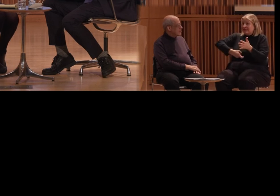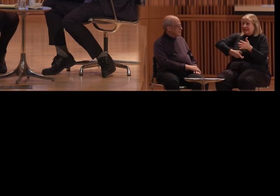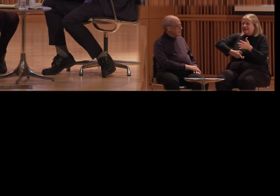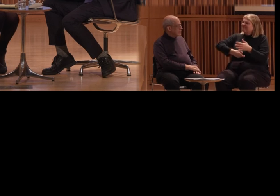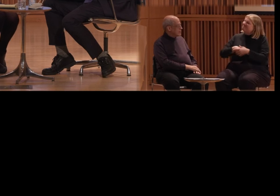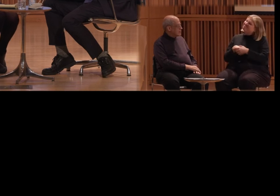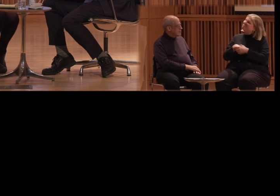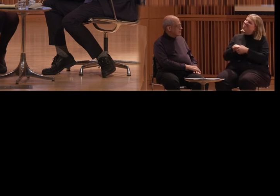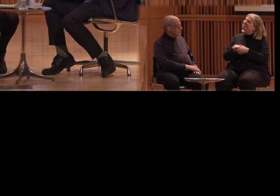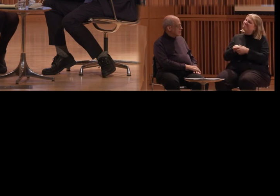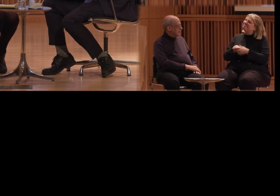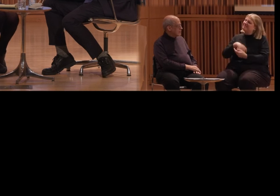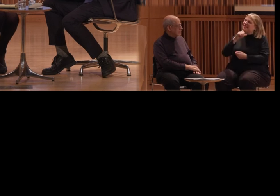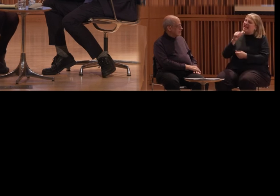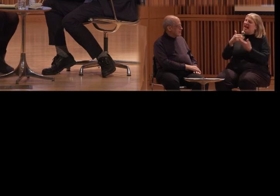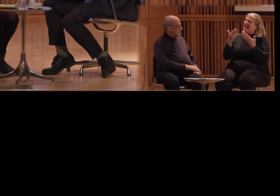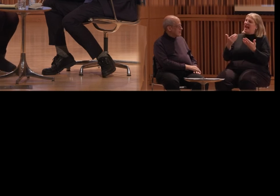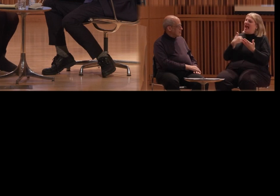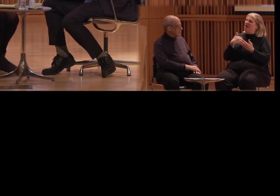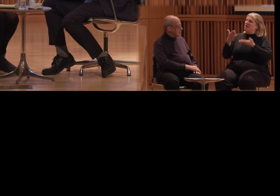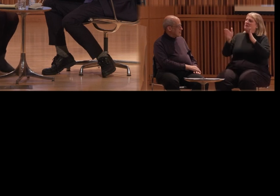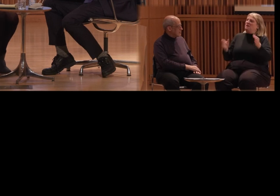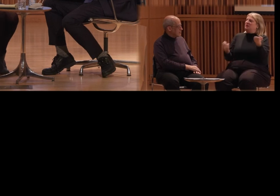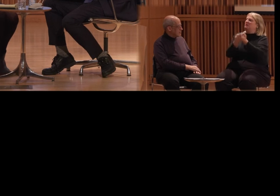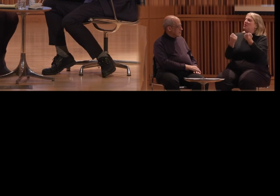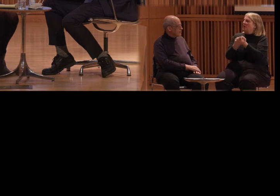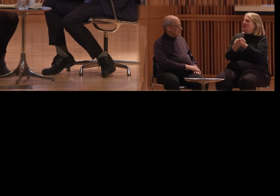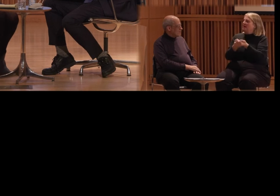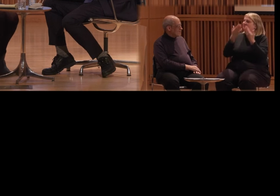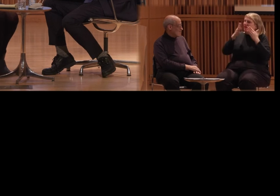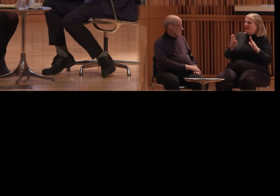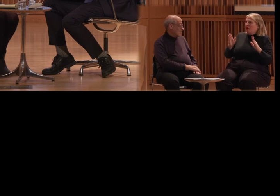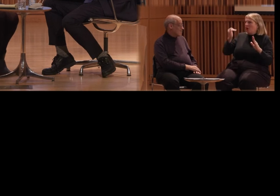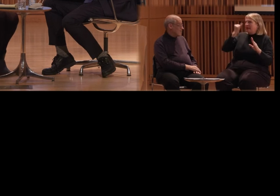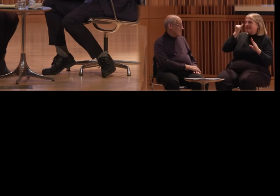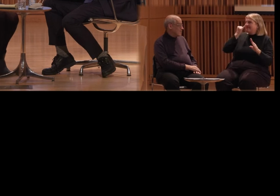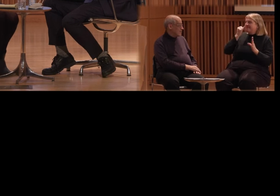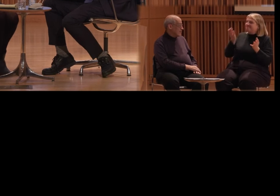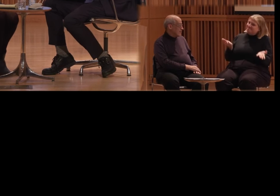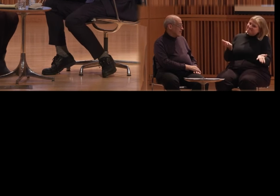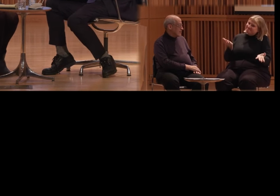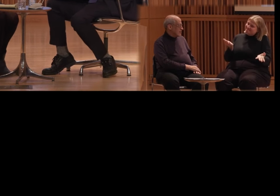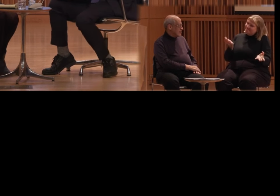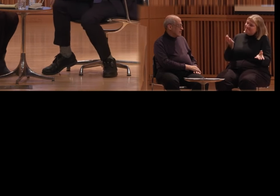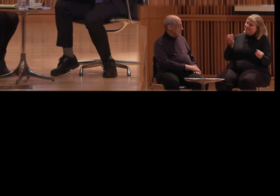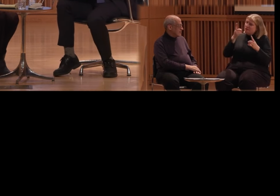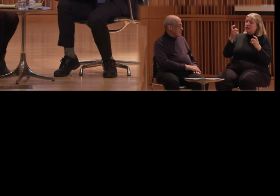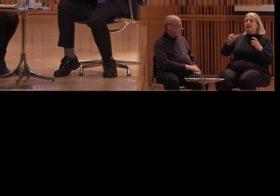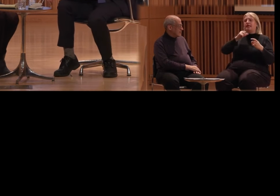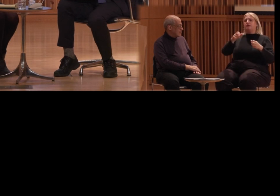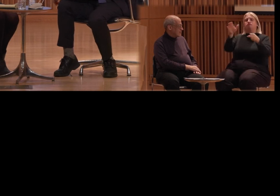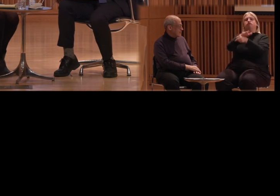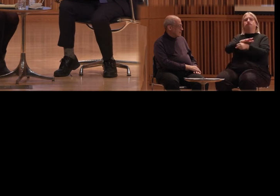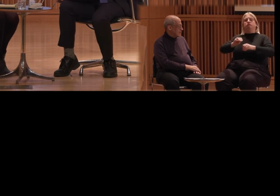did not have a lot of public support, and I don't know whether that's because they didn't adequately